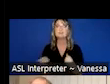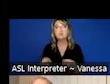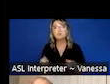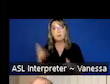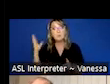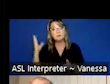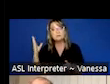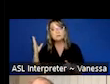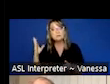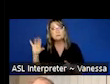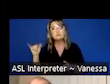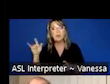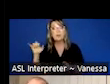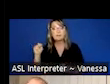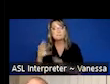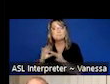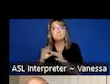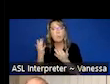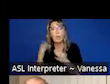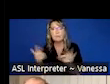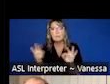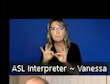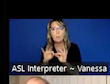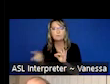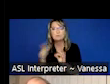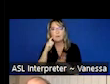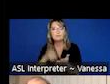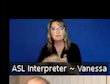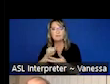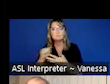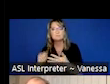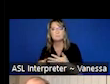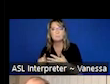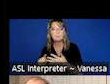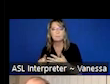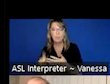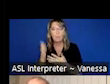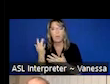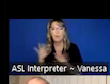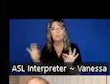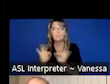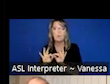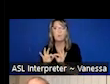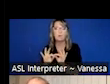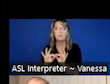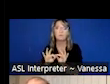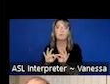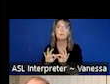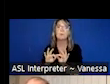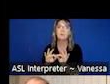talked about why this matters, and she identified a number of areas of why it matters. But the areas